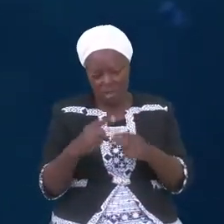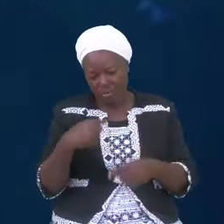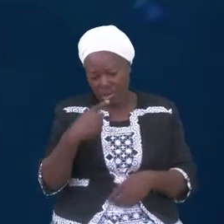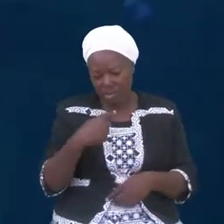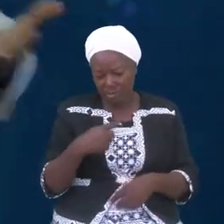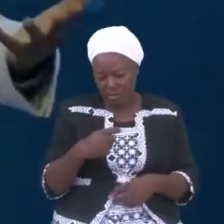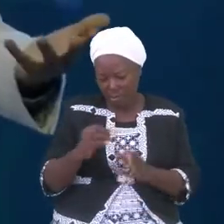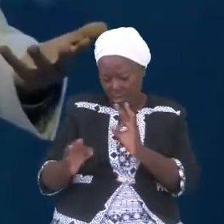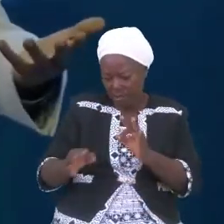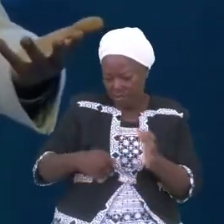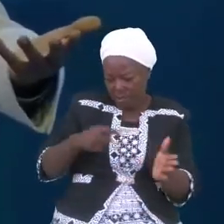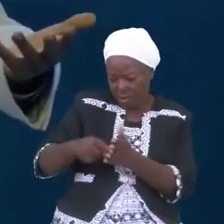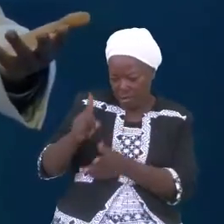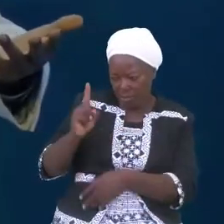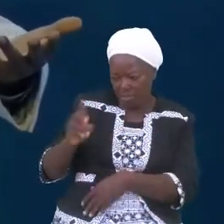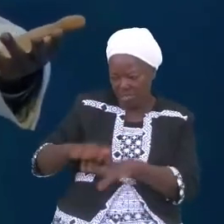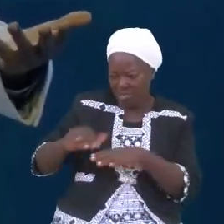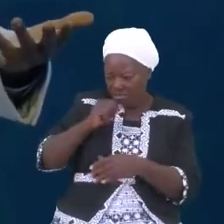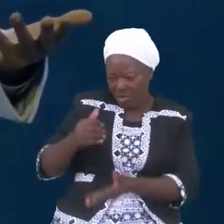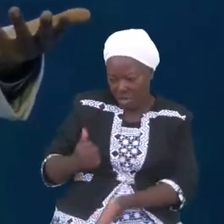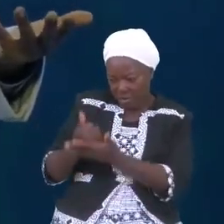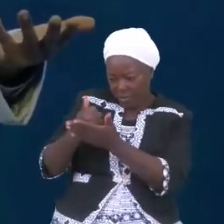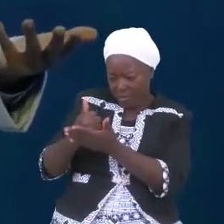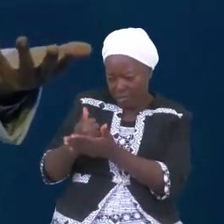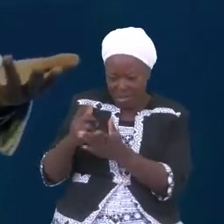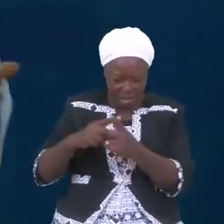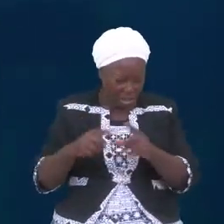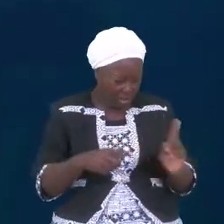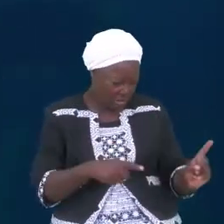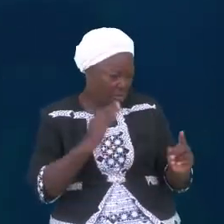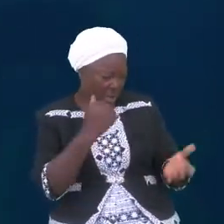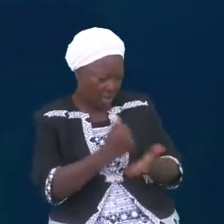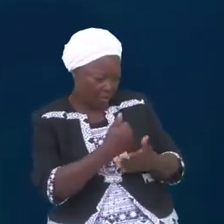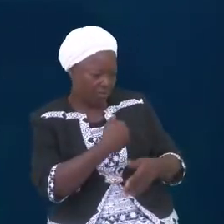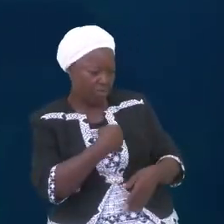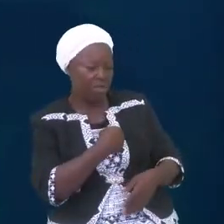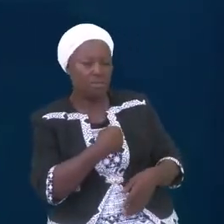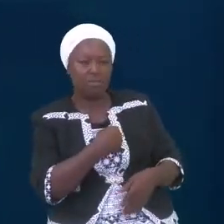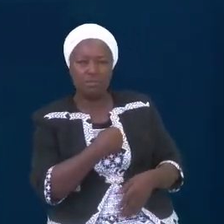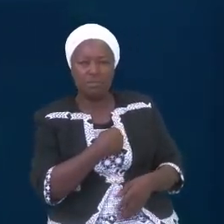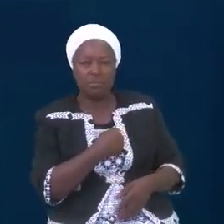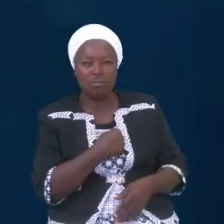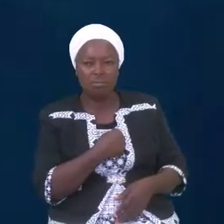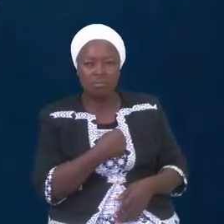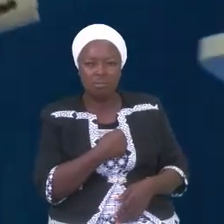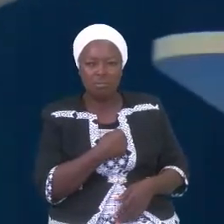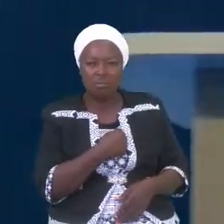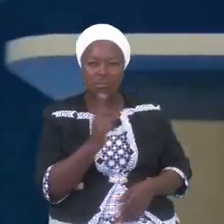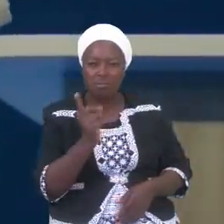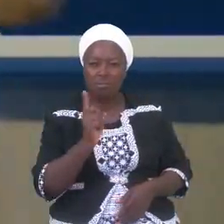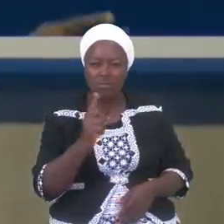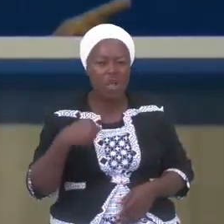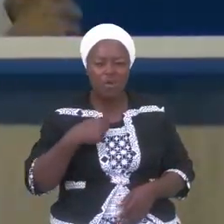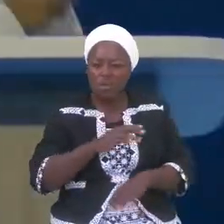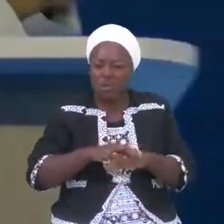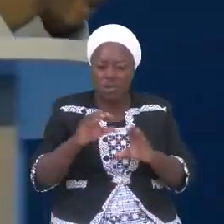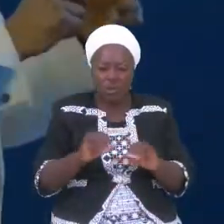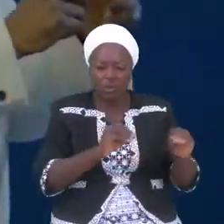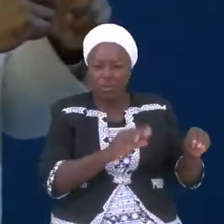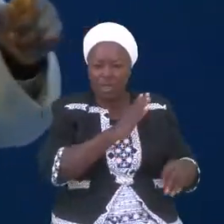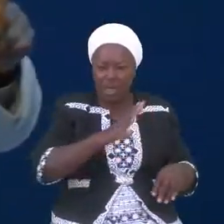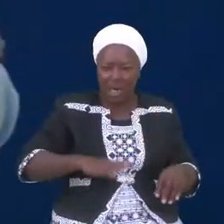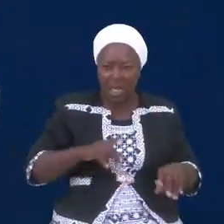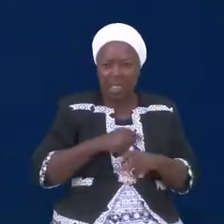if this one does not help, that other one will help. We don't put Christ and the